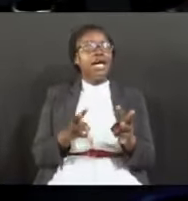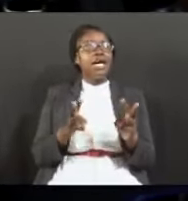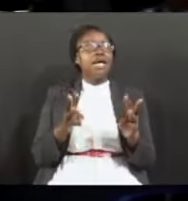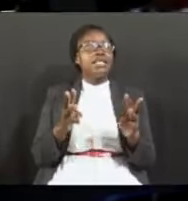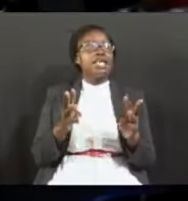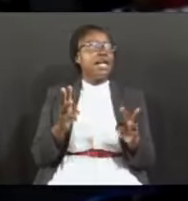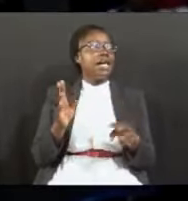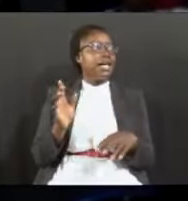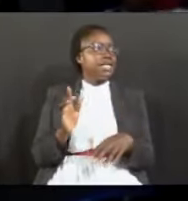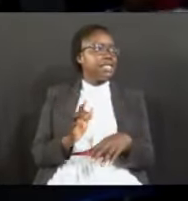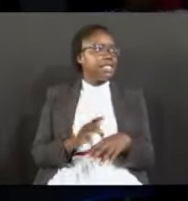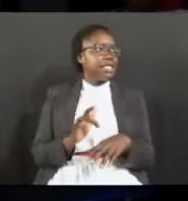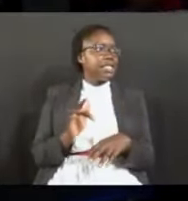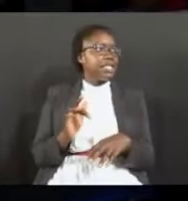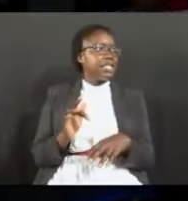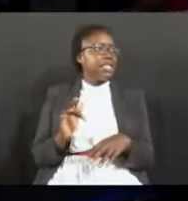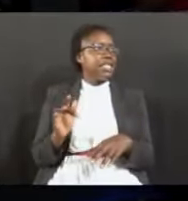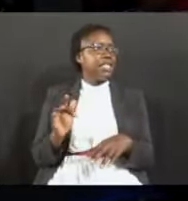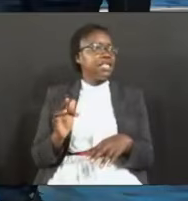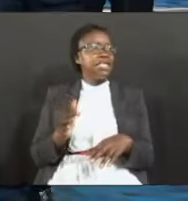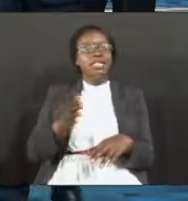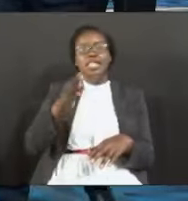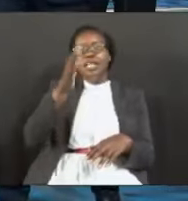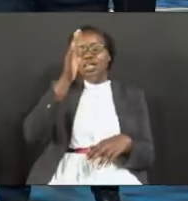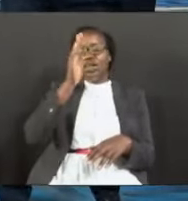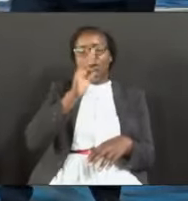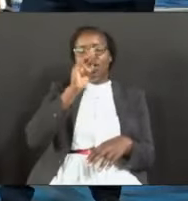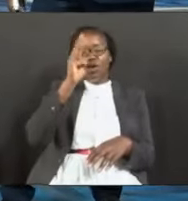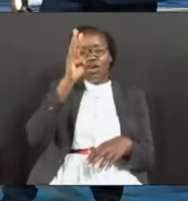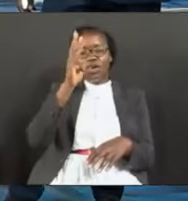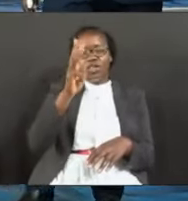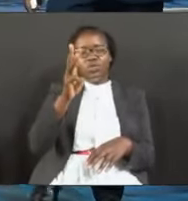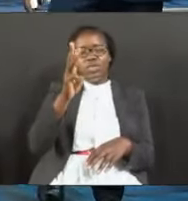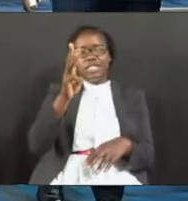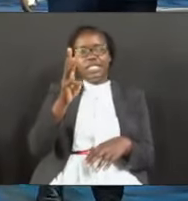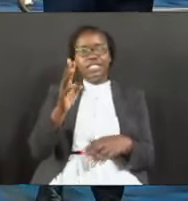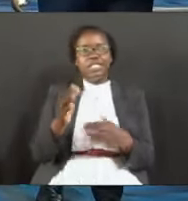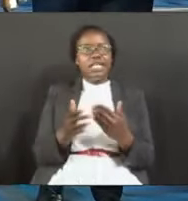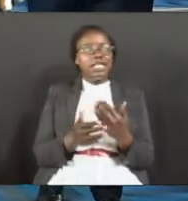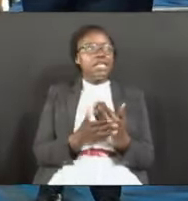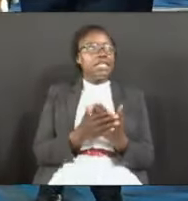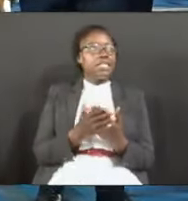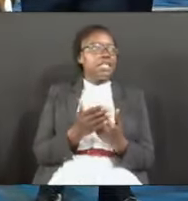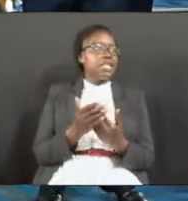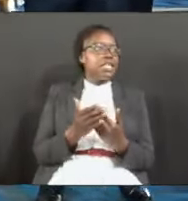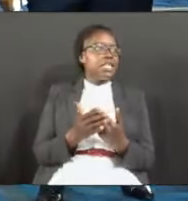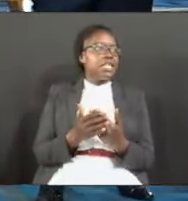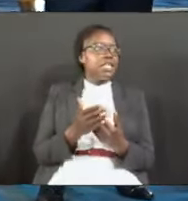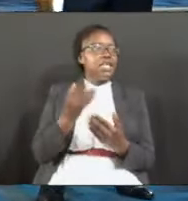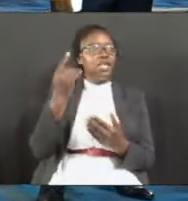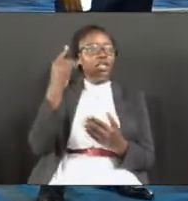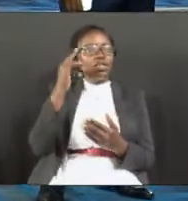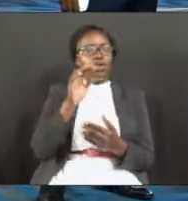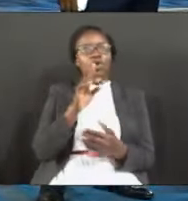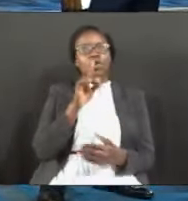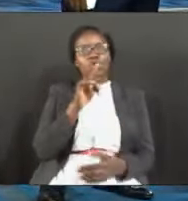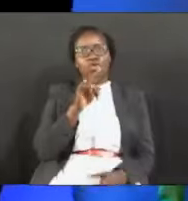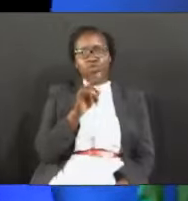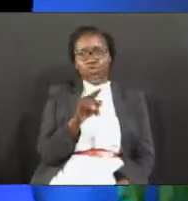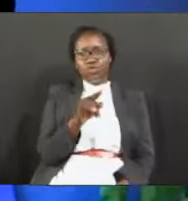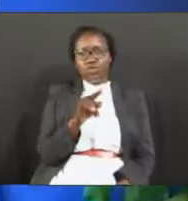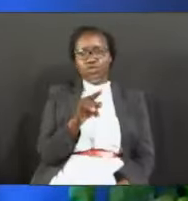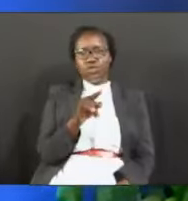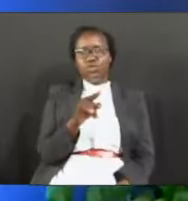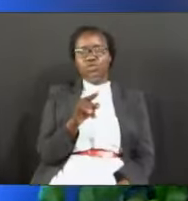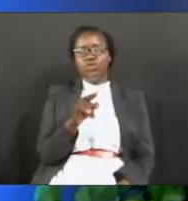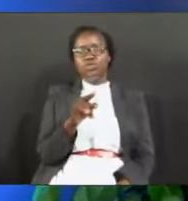Just come to Jesus. Let's tell him, Jesus, we're here like Hagar was there. Come through for us. Just come. Just come. Just